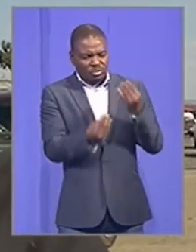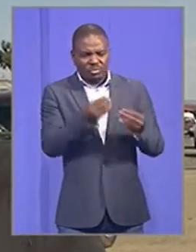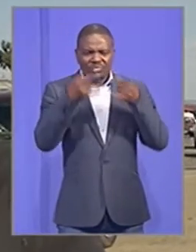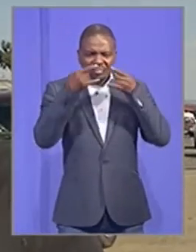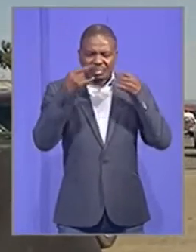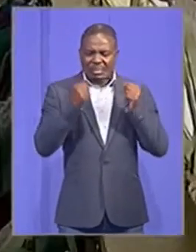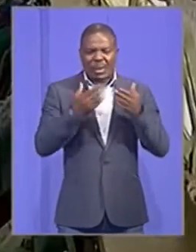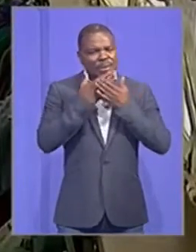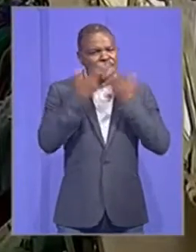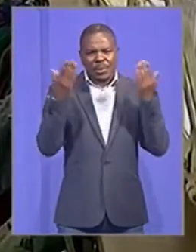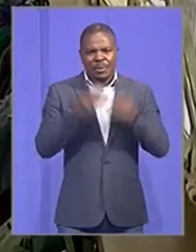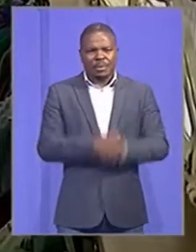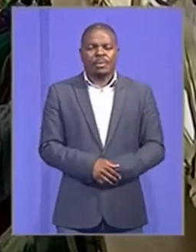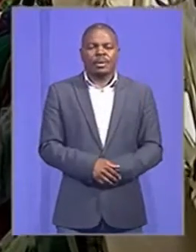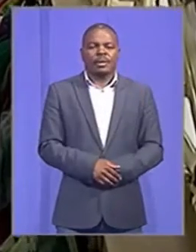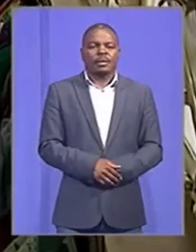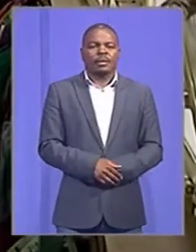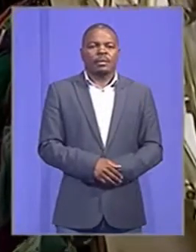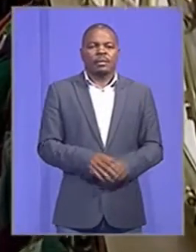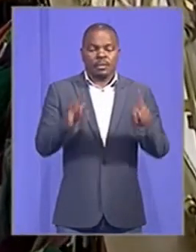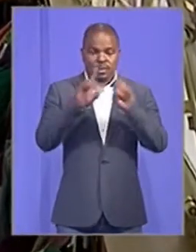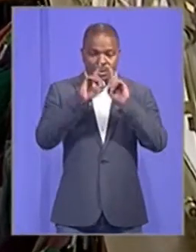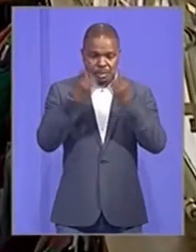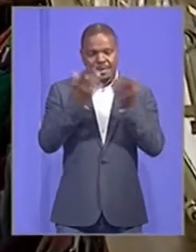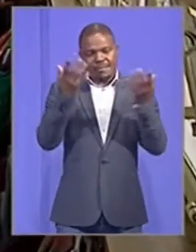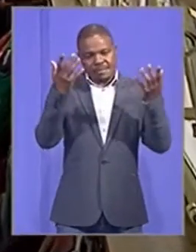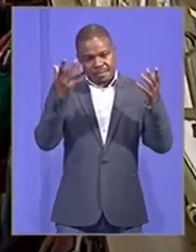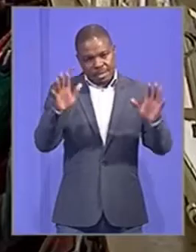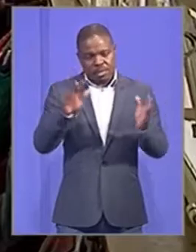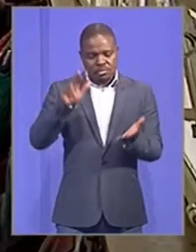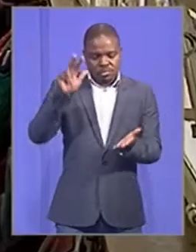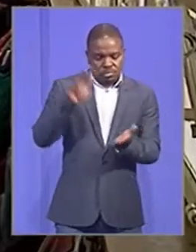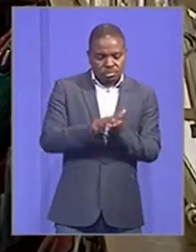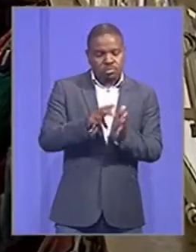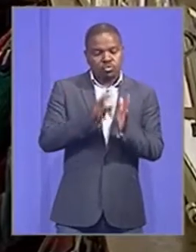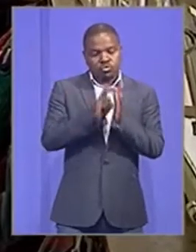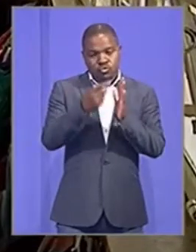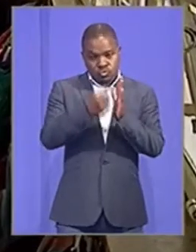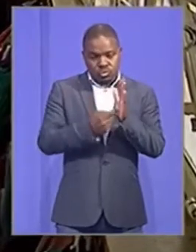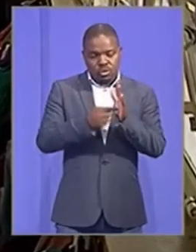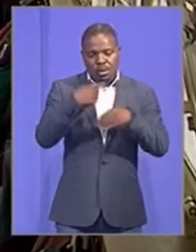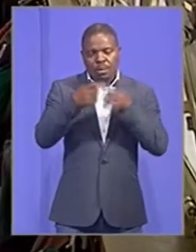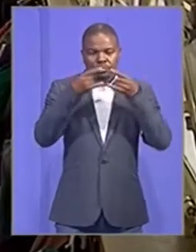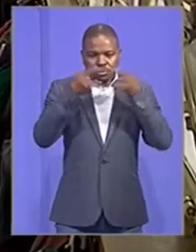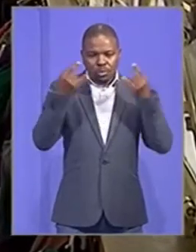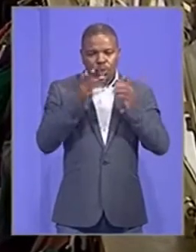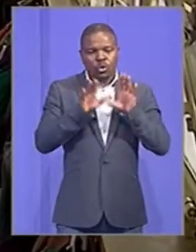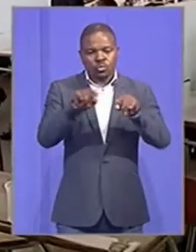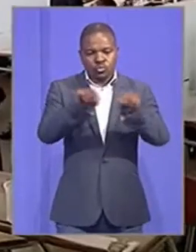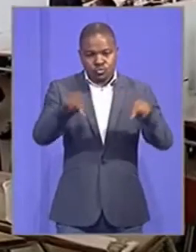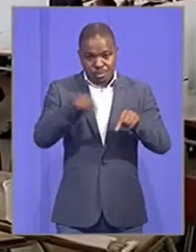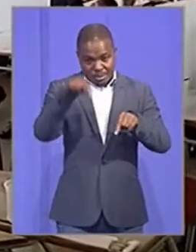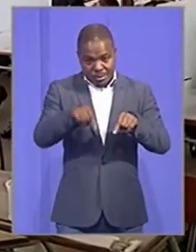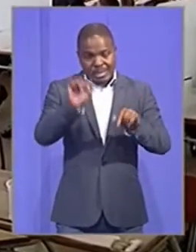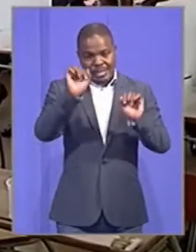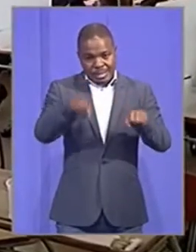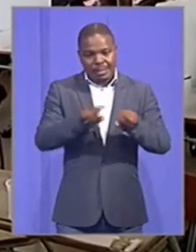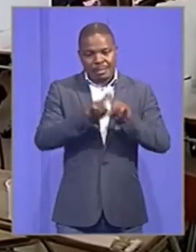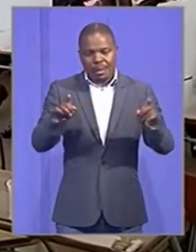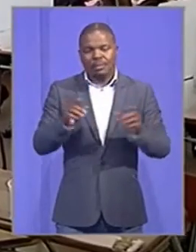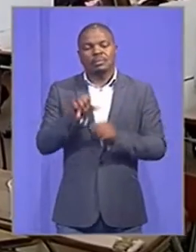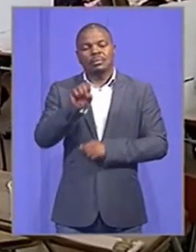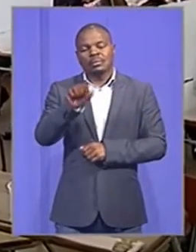on. Le fa puso ya tlanegisitse molawana o mošwa wa go rwala dithibanko le molomo ka mo phaposiborutelong, mokgatlho